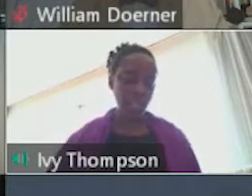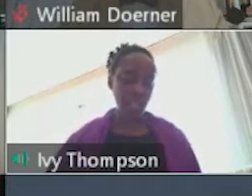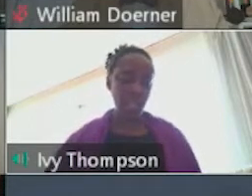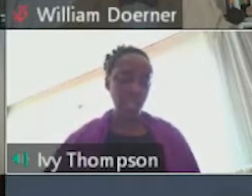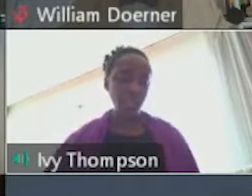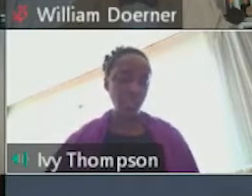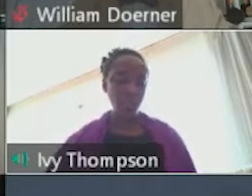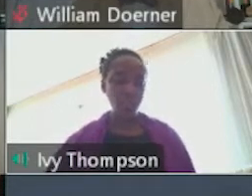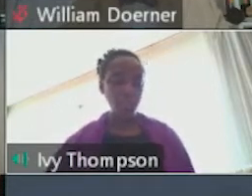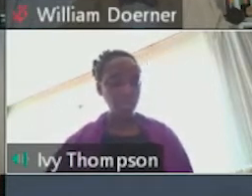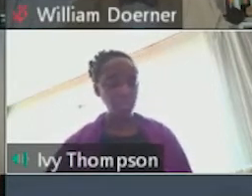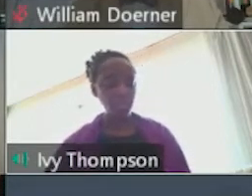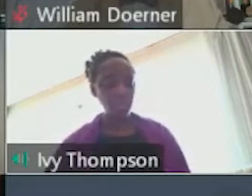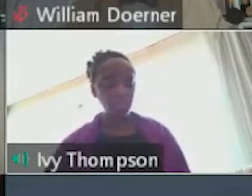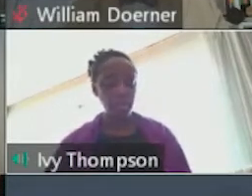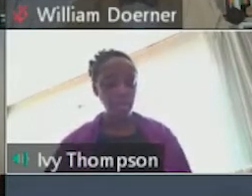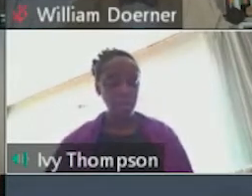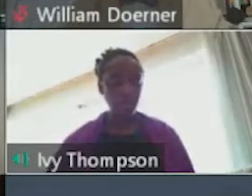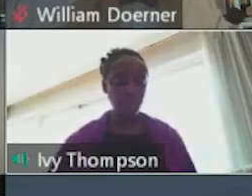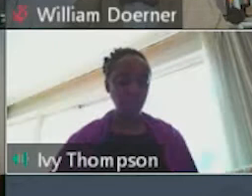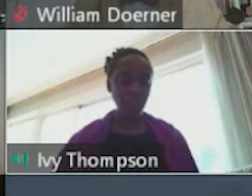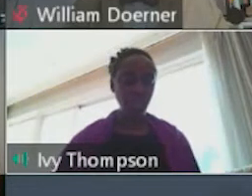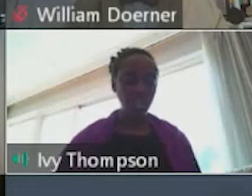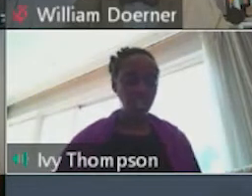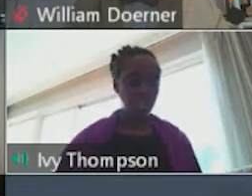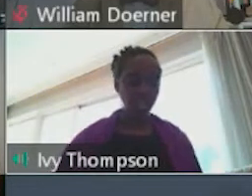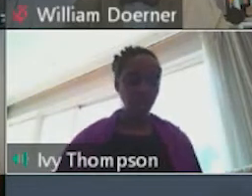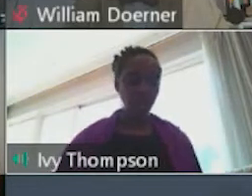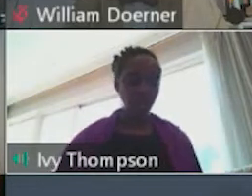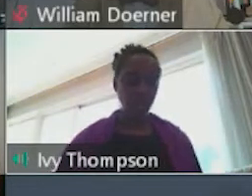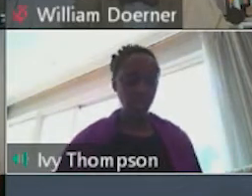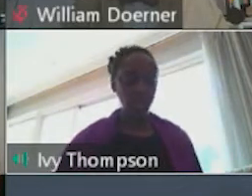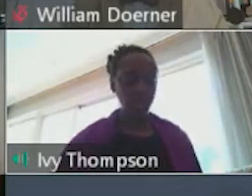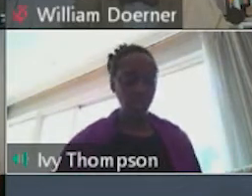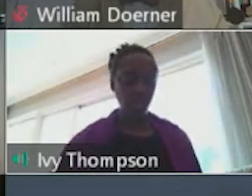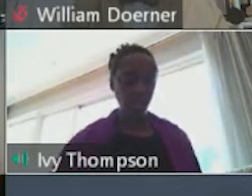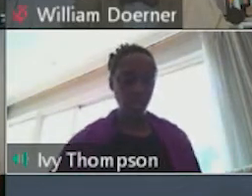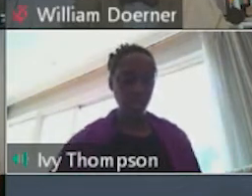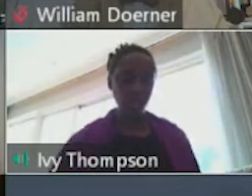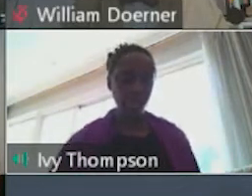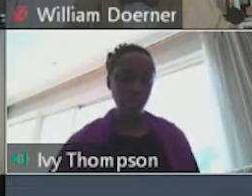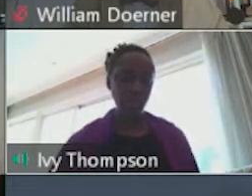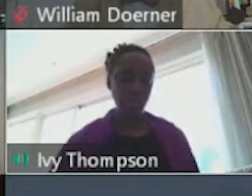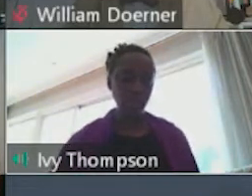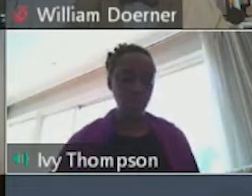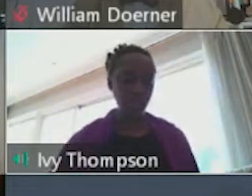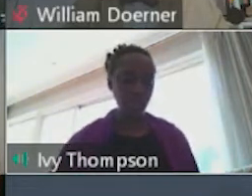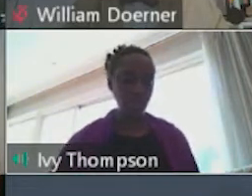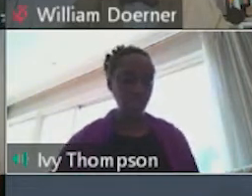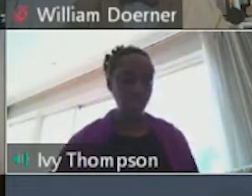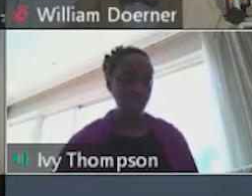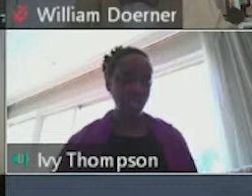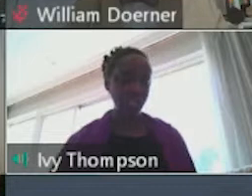17-foot antennas, a 12-foot by 34-foot communication shelter with enclosed backup generator, and a